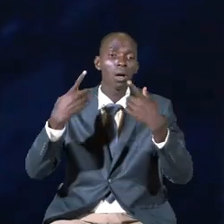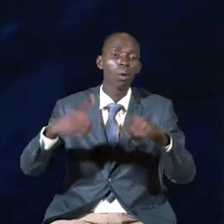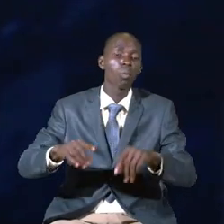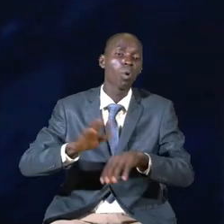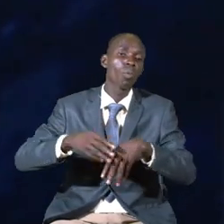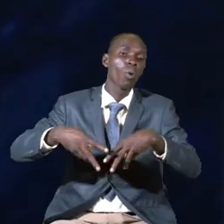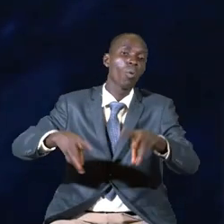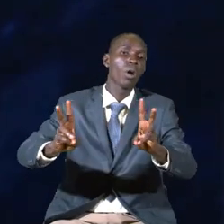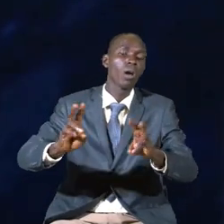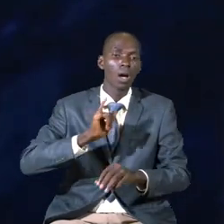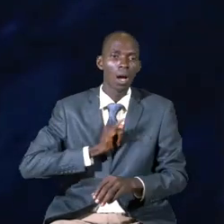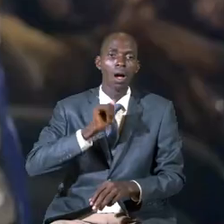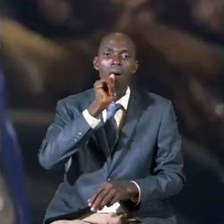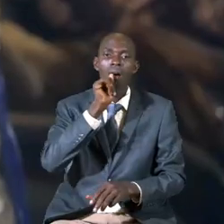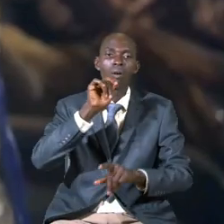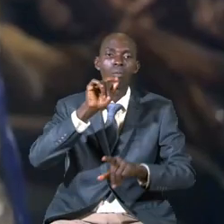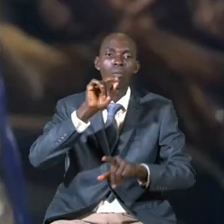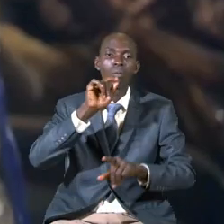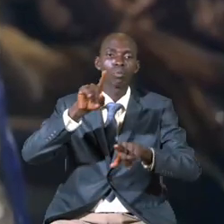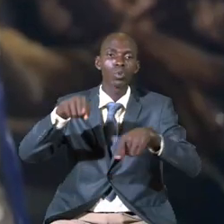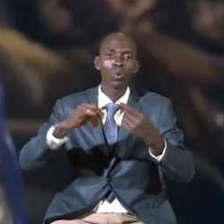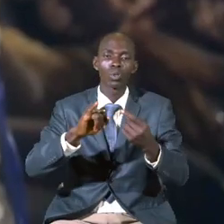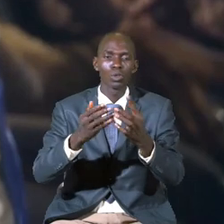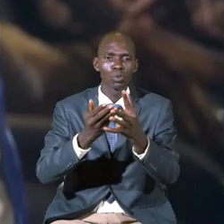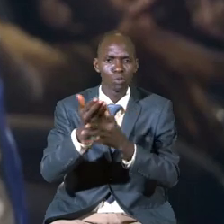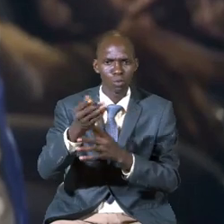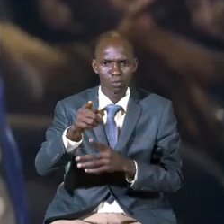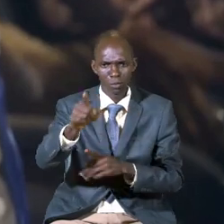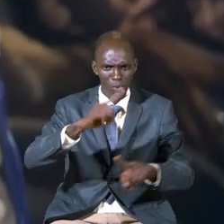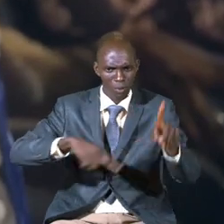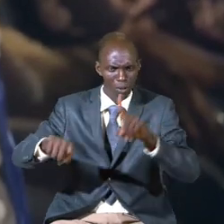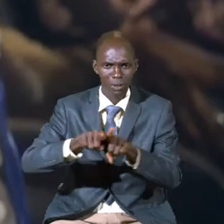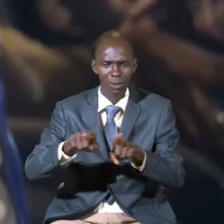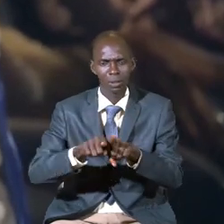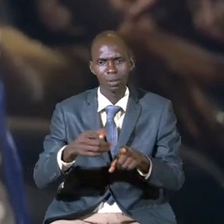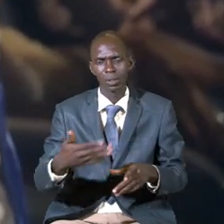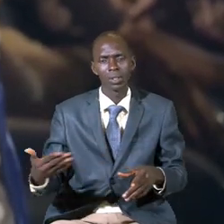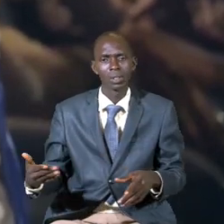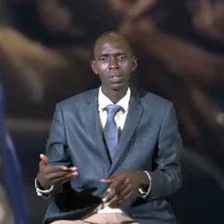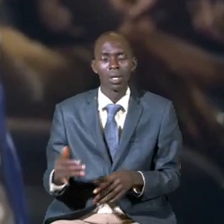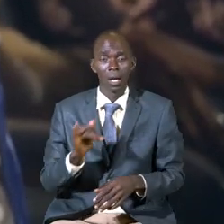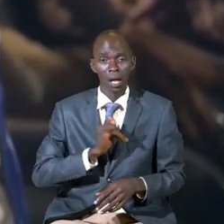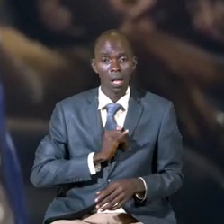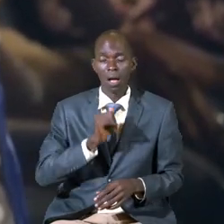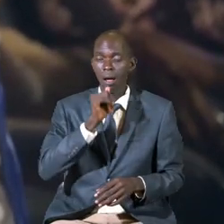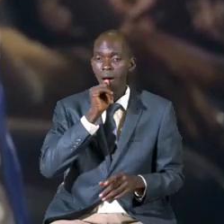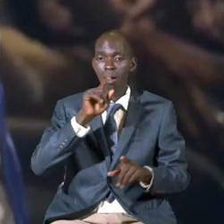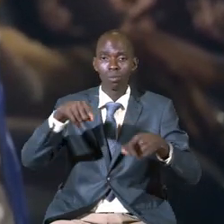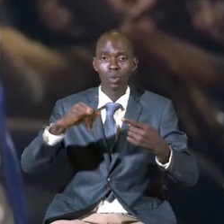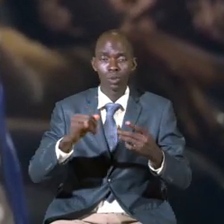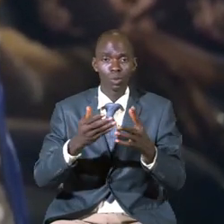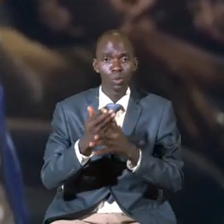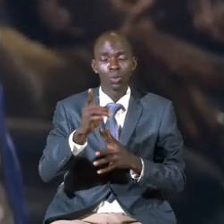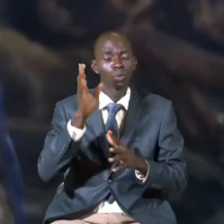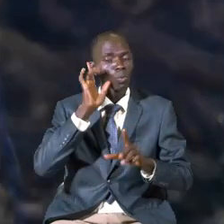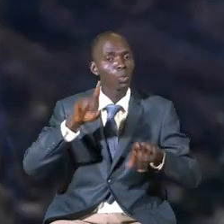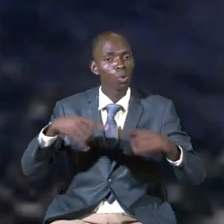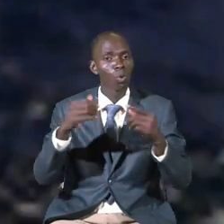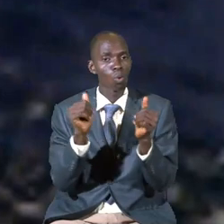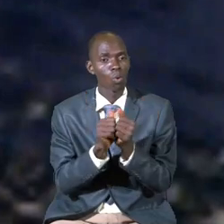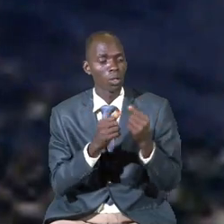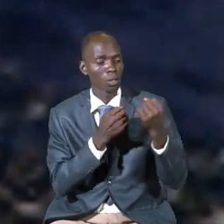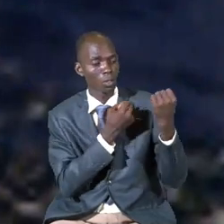am going through you will cope with courage and then you contribute something